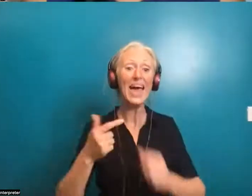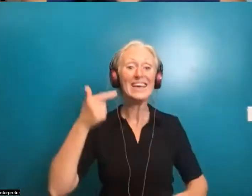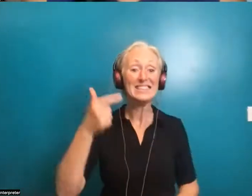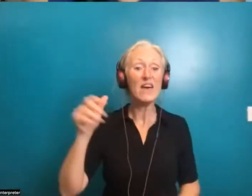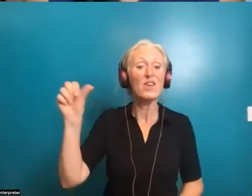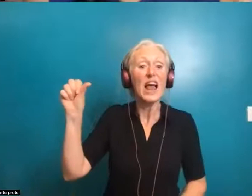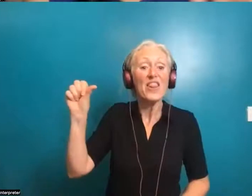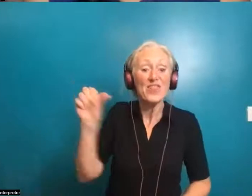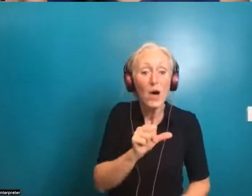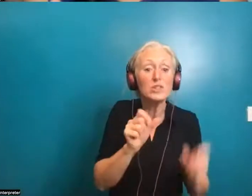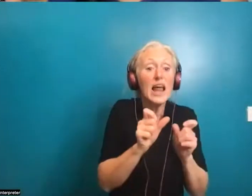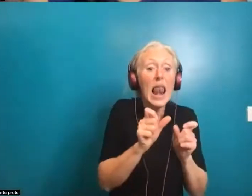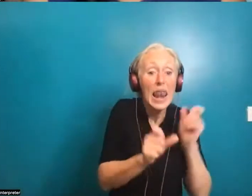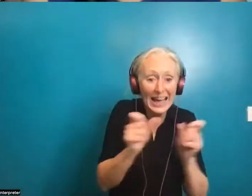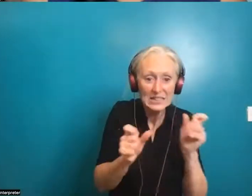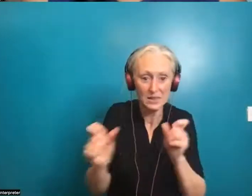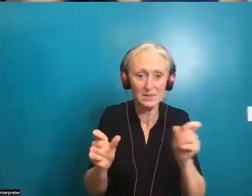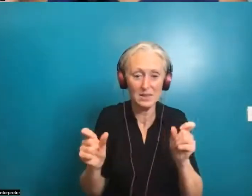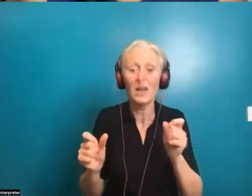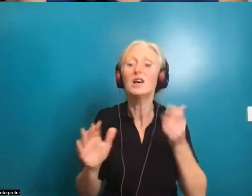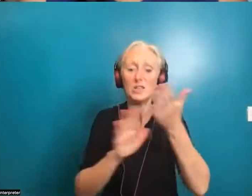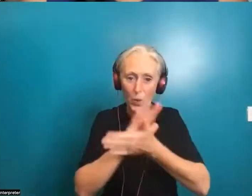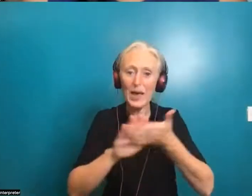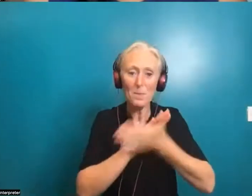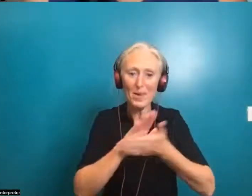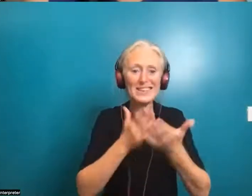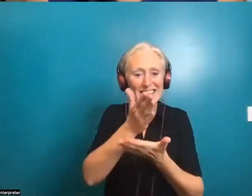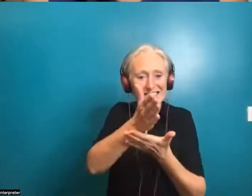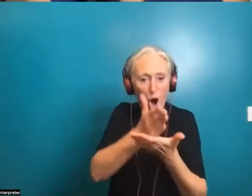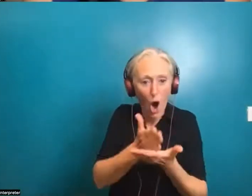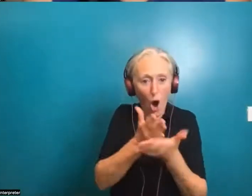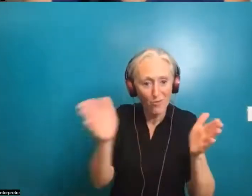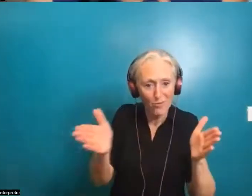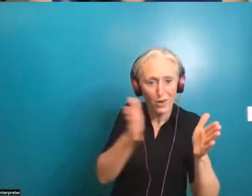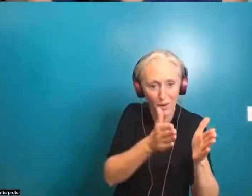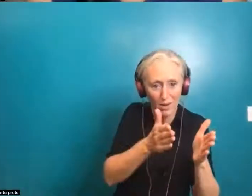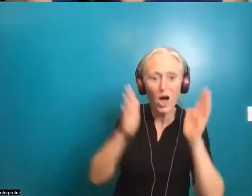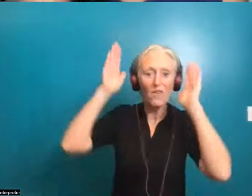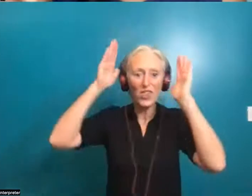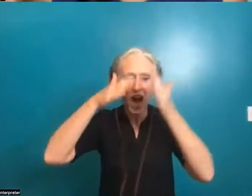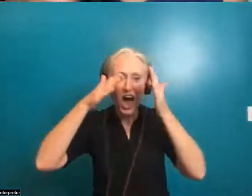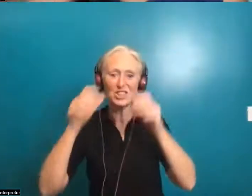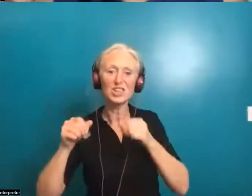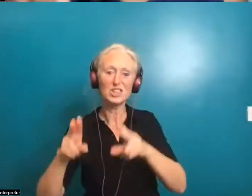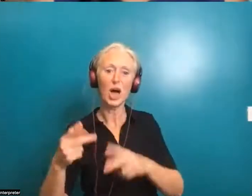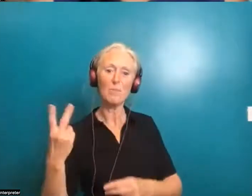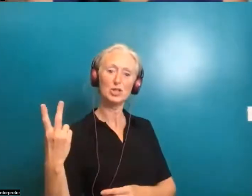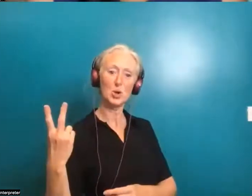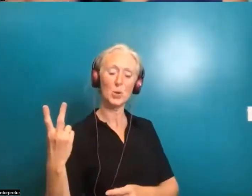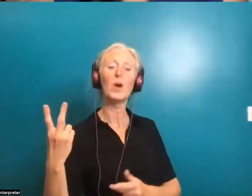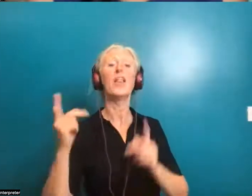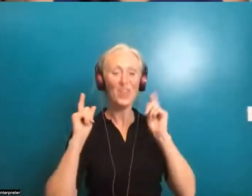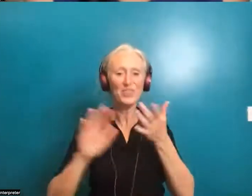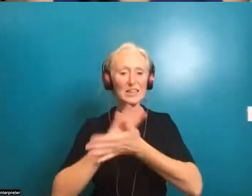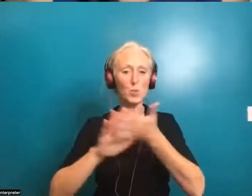So it's actually less than half the size of the type 2 Usher genes. So that's what I mean about K, 1,000. I